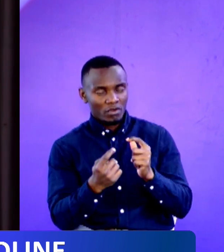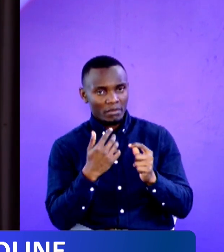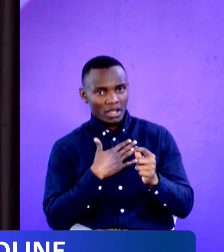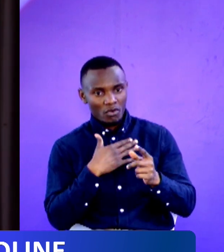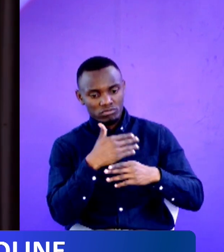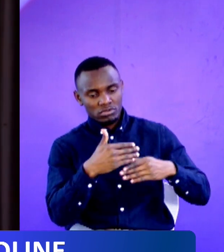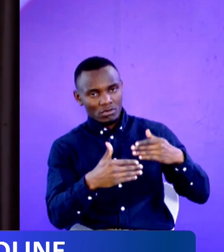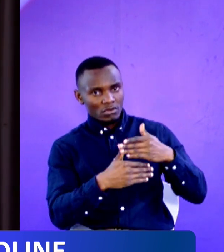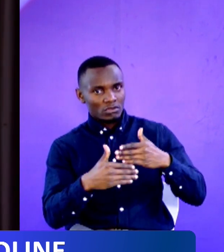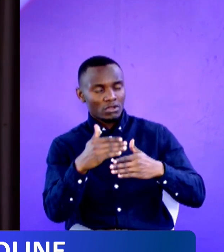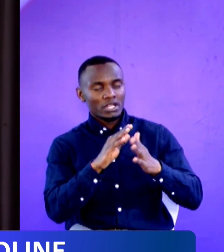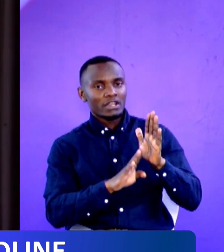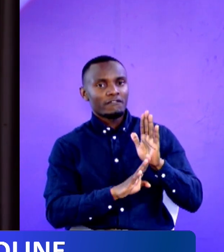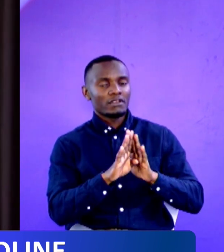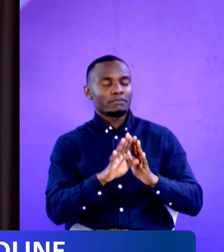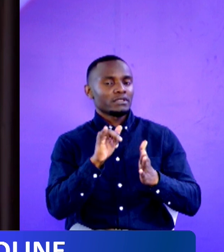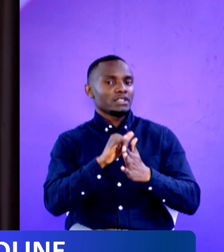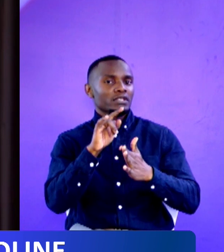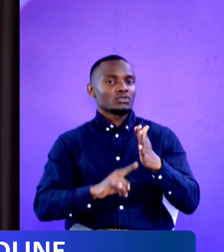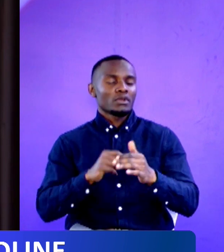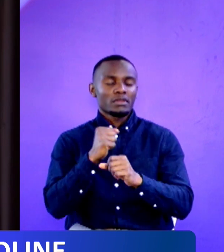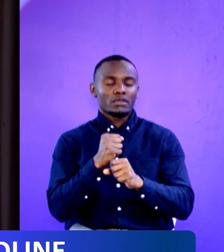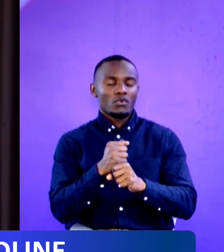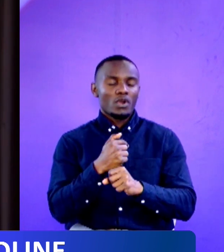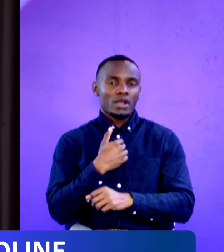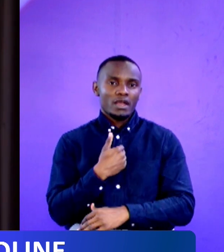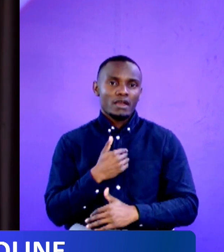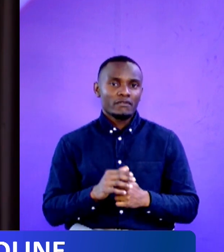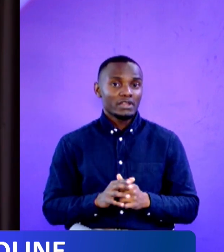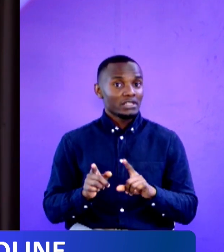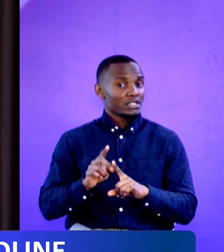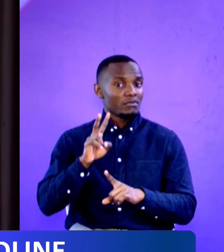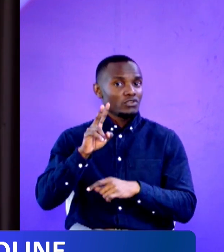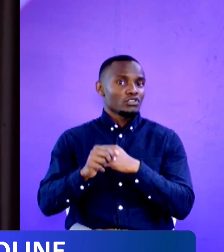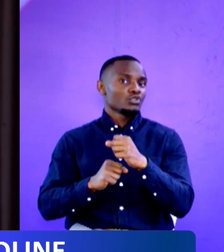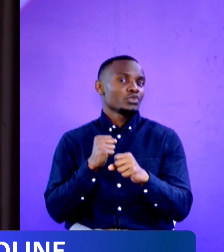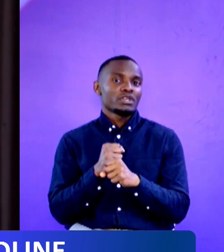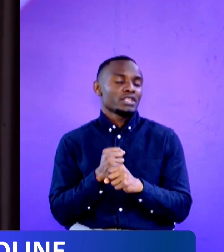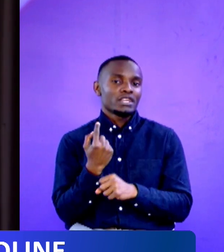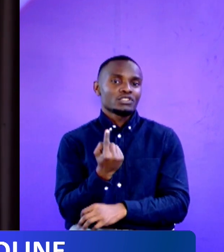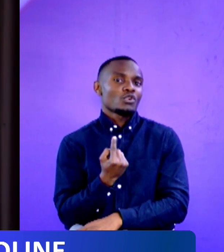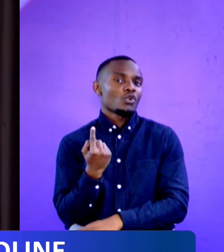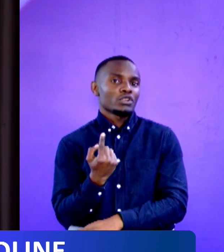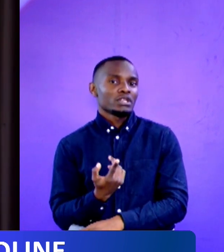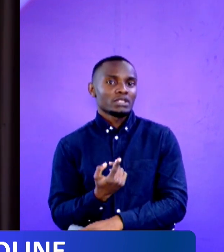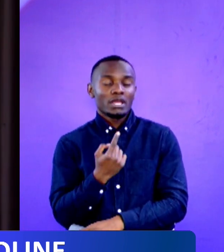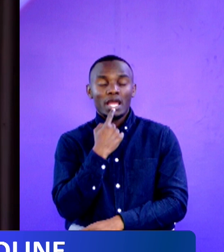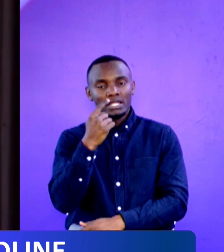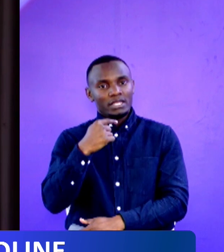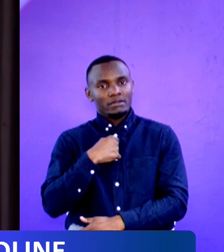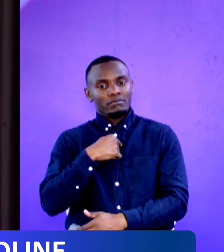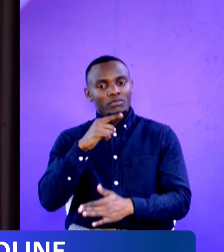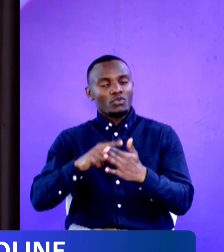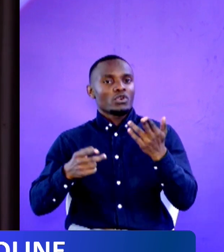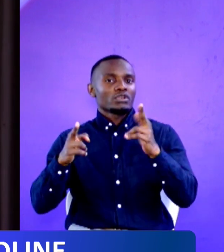development, that is the assignment that I have. Na ni miaka miwili tu peke yake. Tell me what's going to happen in 5 years. Tell